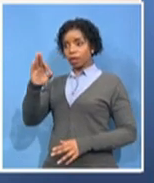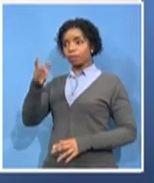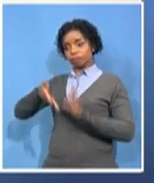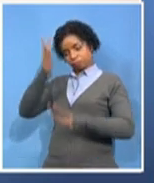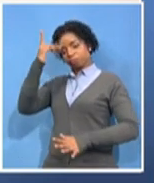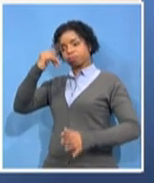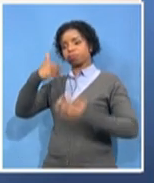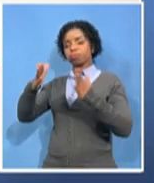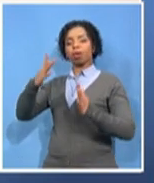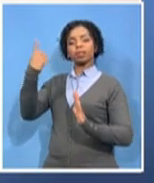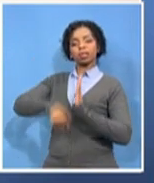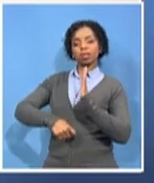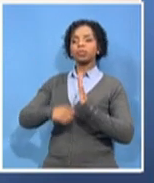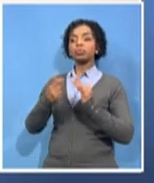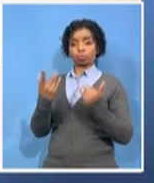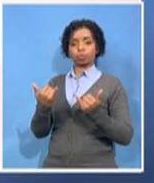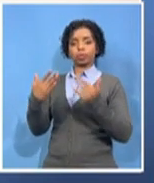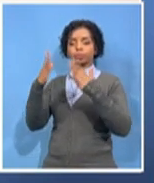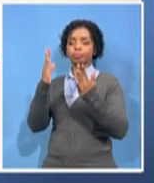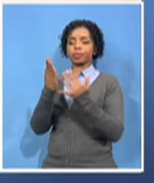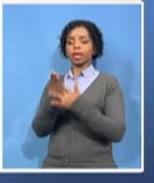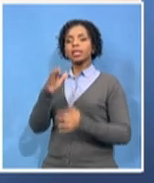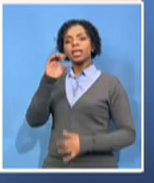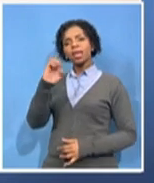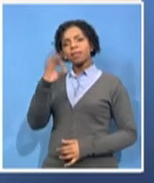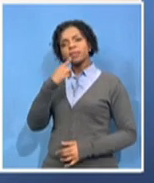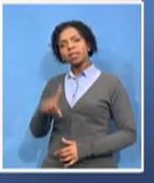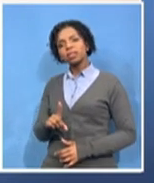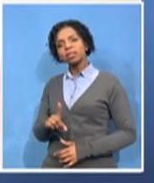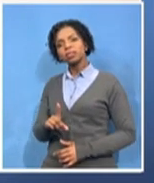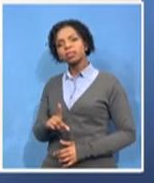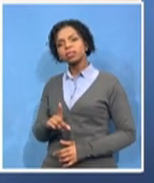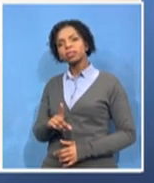the EFF's take on the DA saying it's planning on this move?